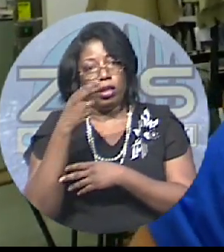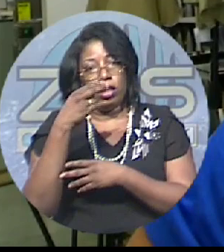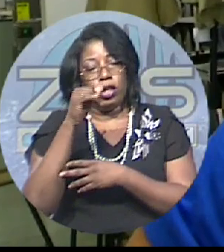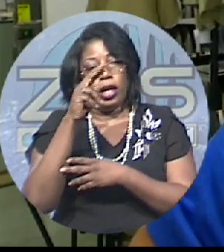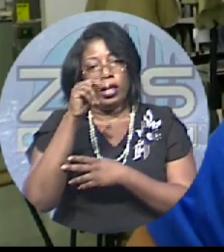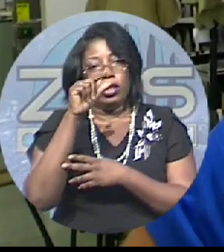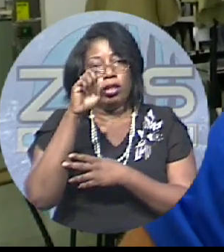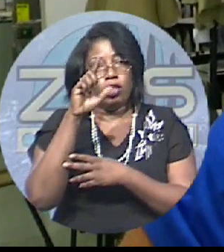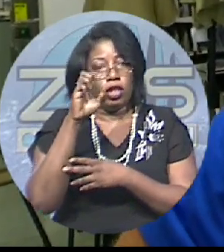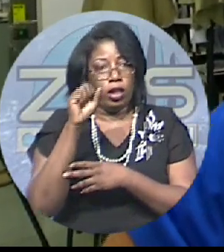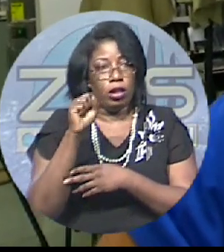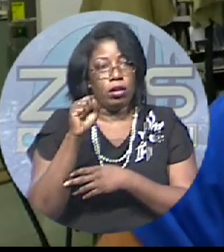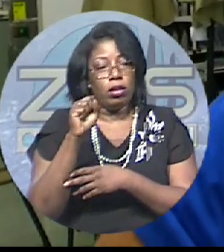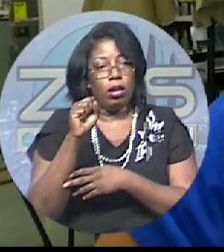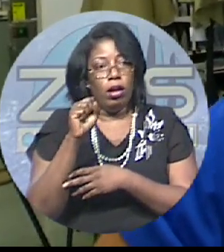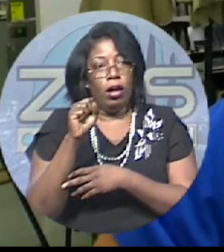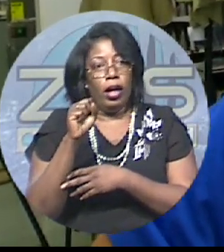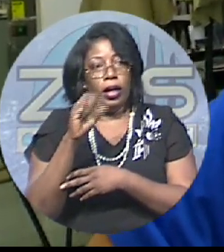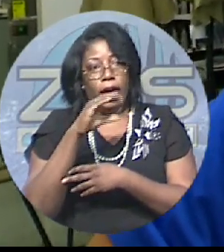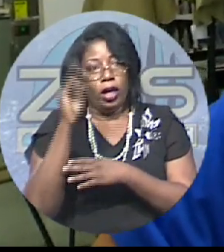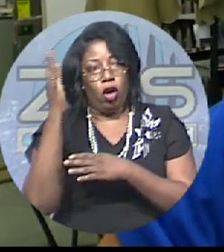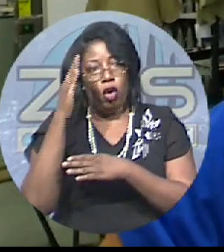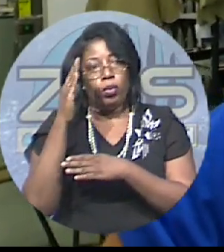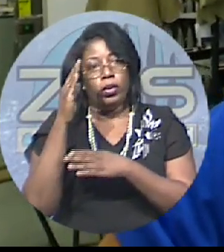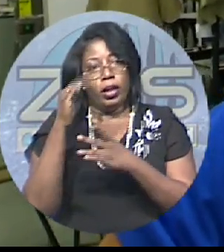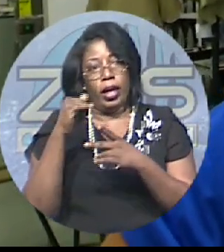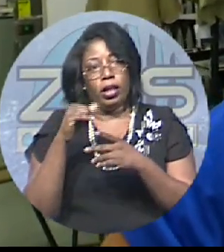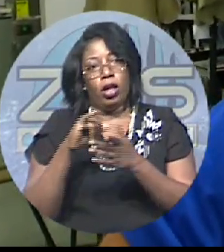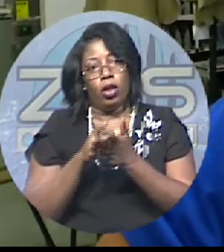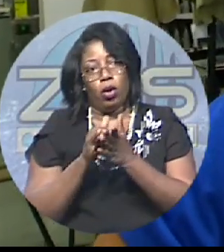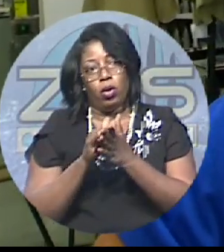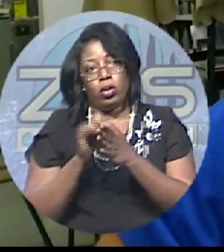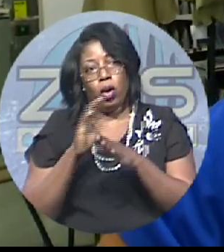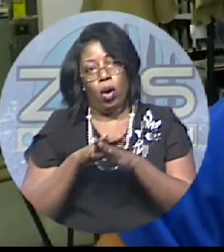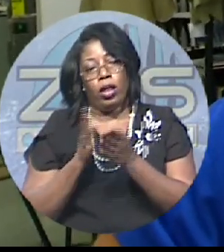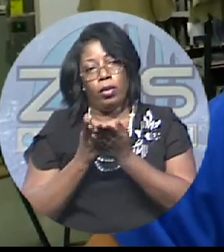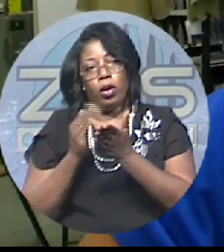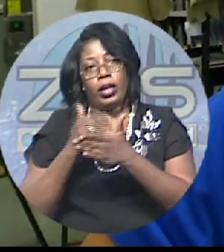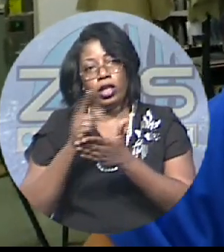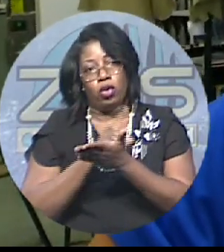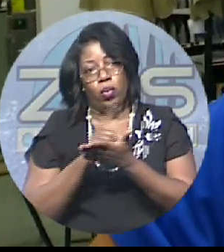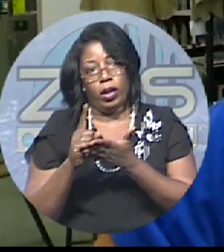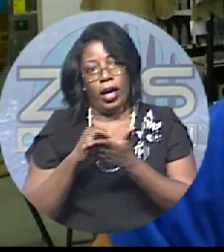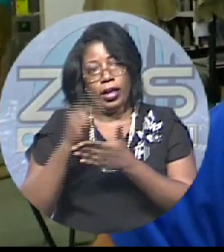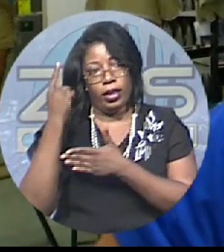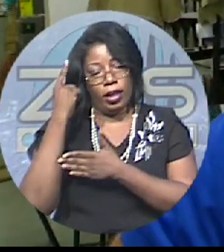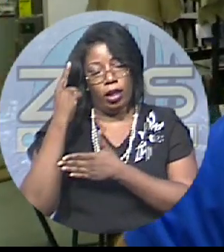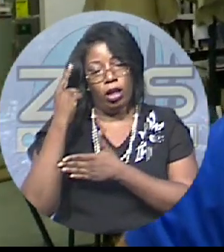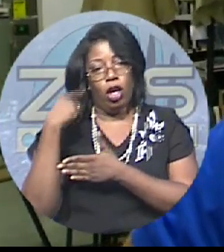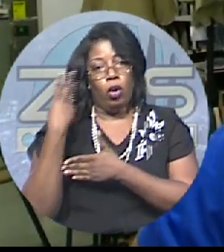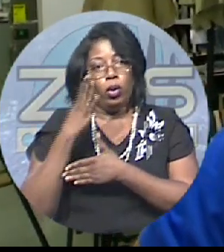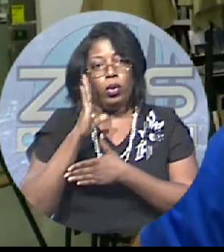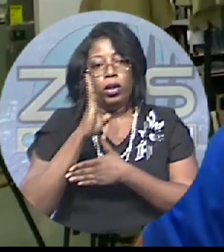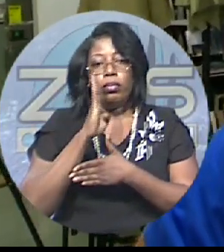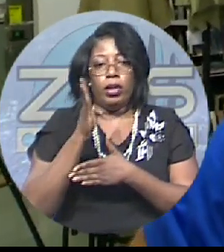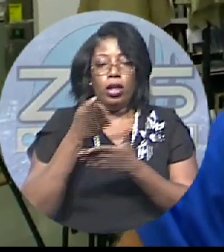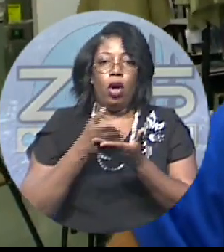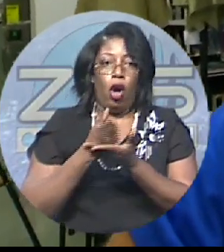trailers of shingles. So I hope to have them on the boat next week. So I think we'll be okay by the